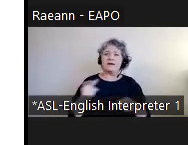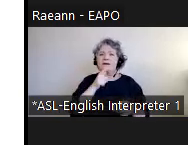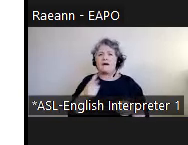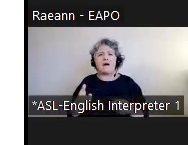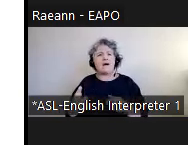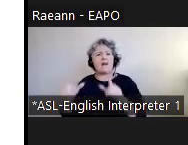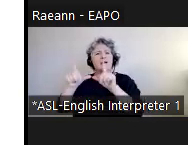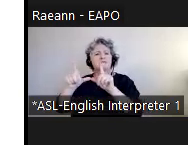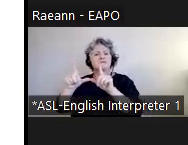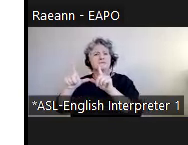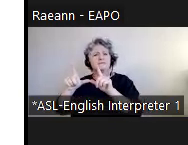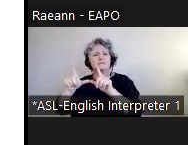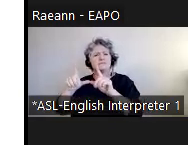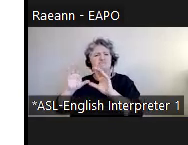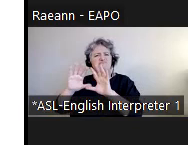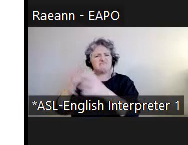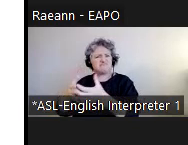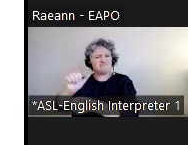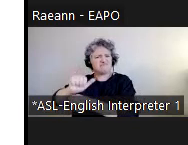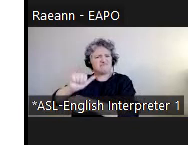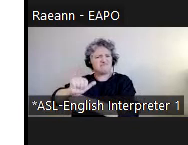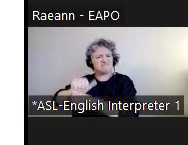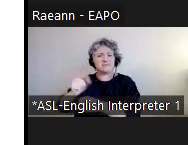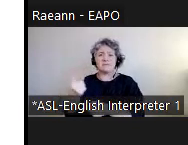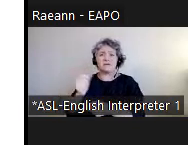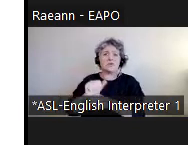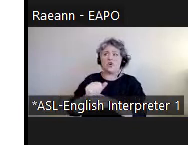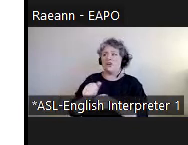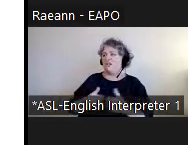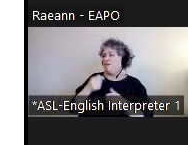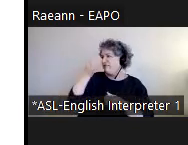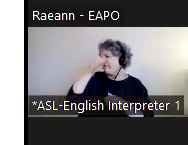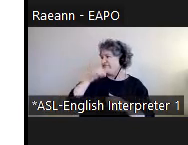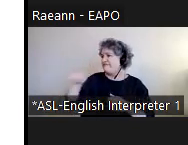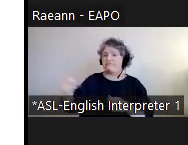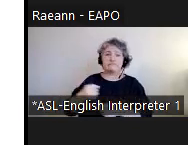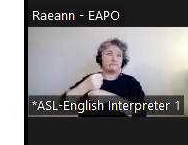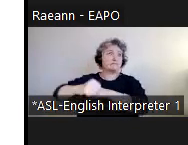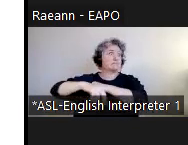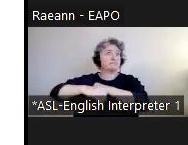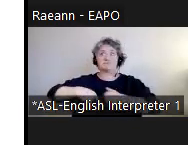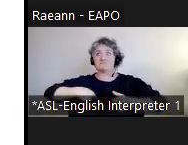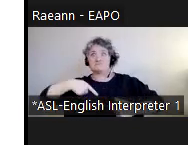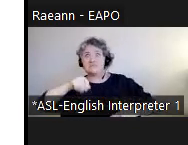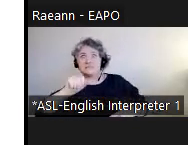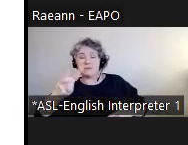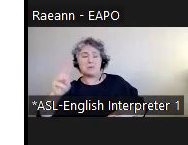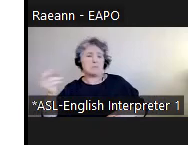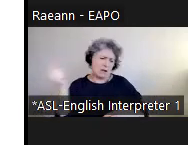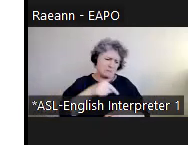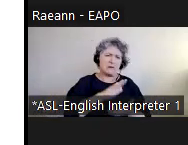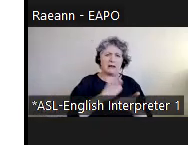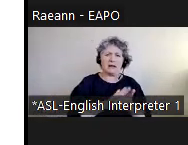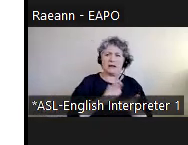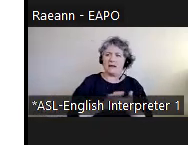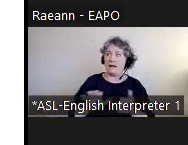in an organization, but you could also have somebody who just lives down the street from you and put up a poster and said, oh, I'll come clean your house